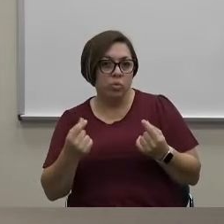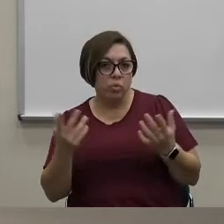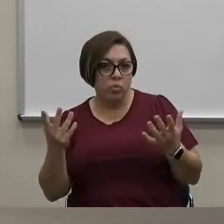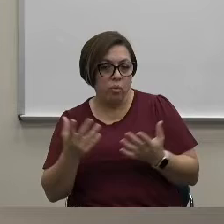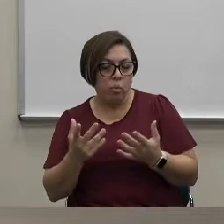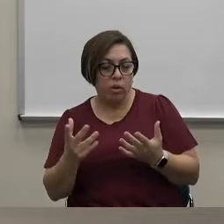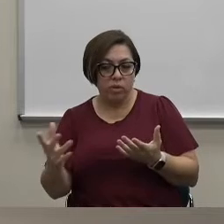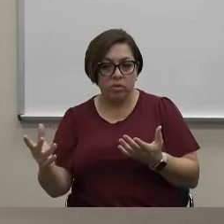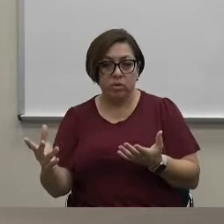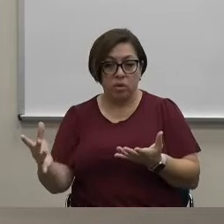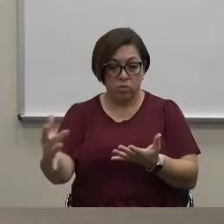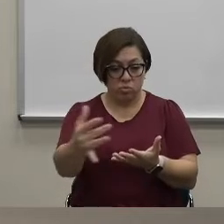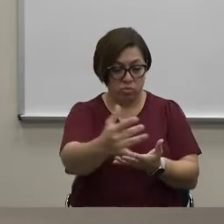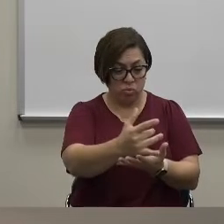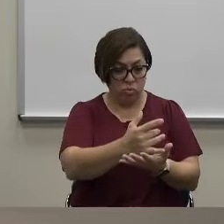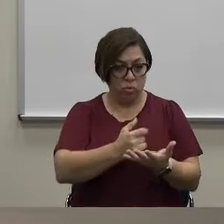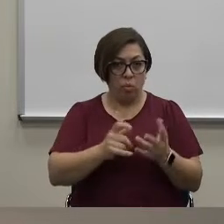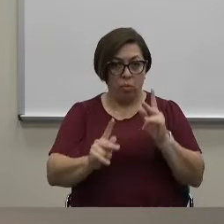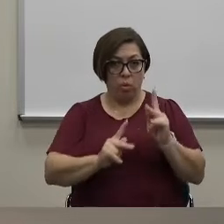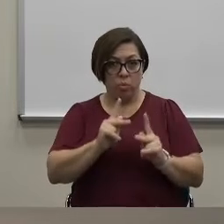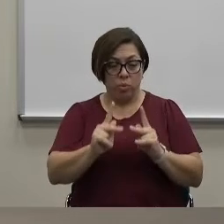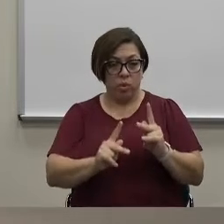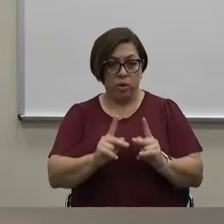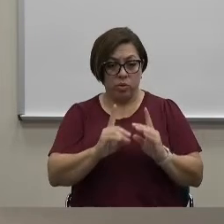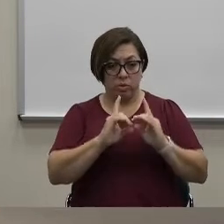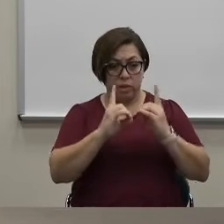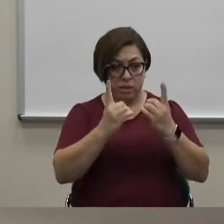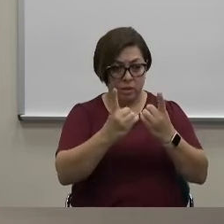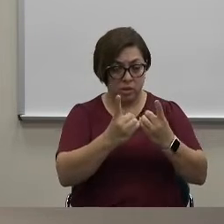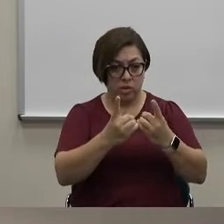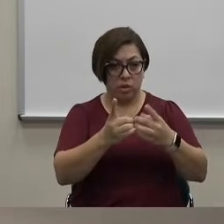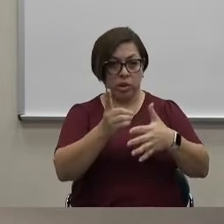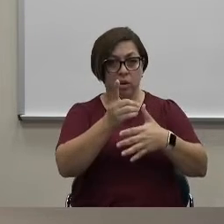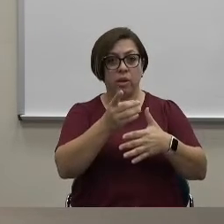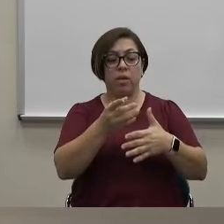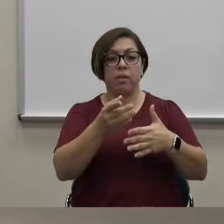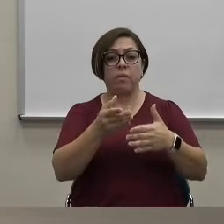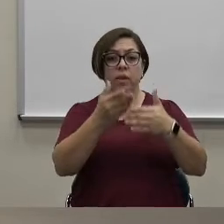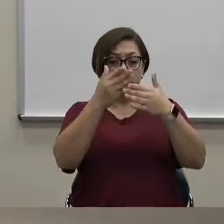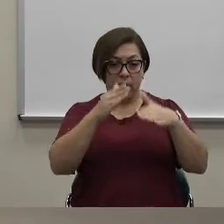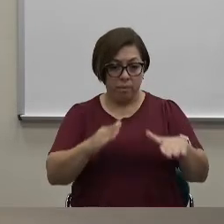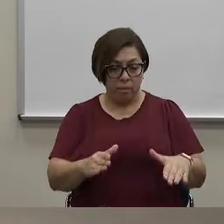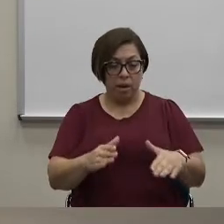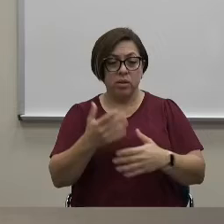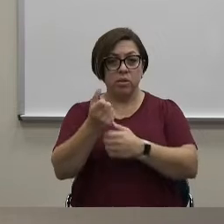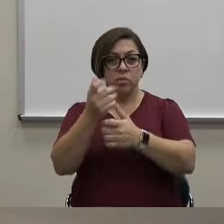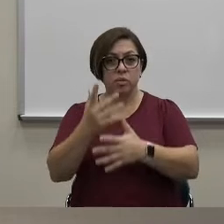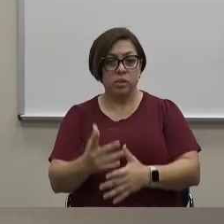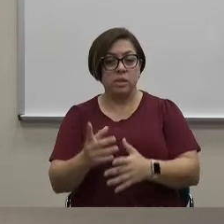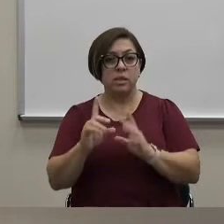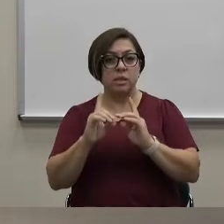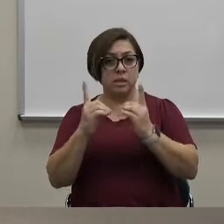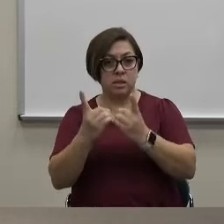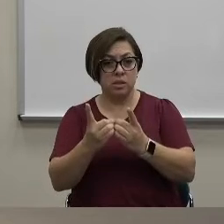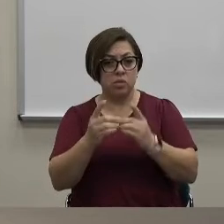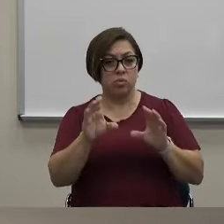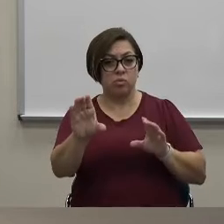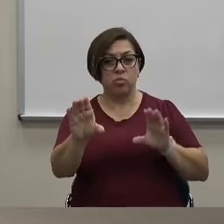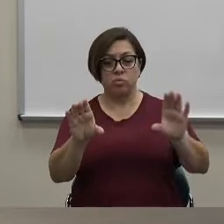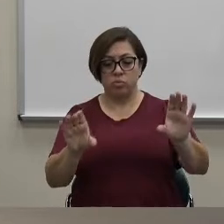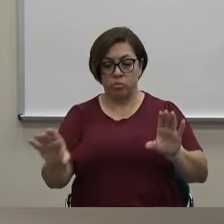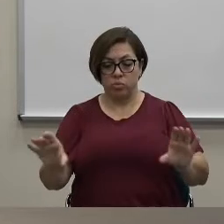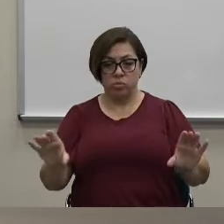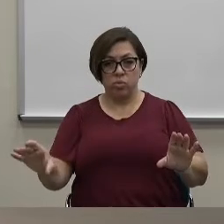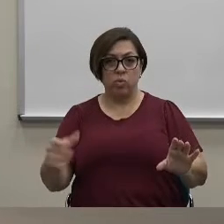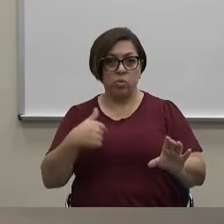total population of the district and we divide it by the number of districts, trustee districts. That'll give us an ideal